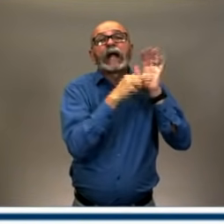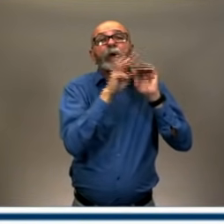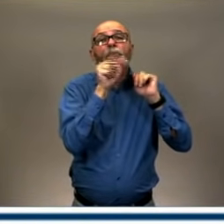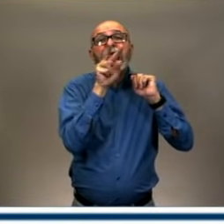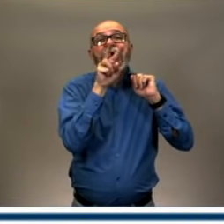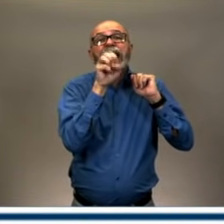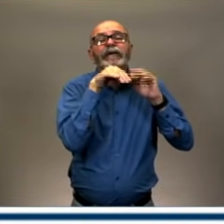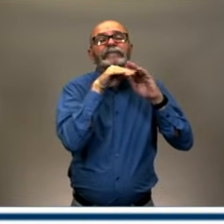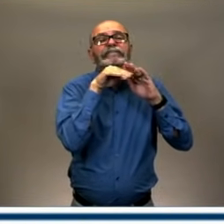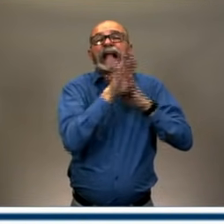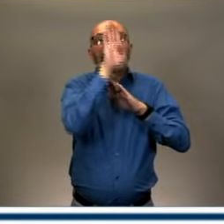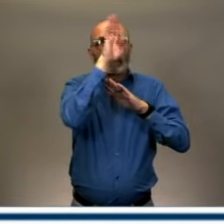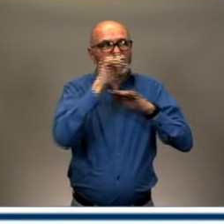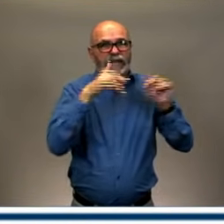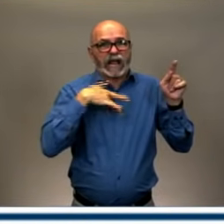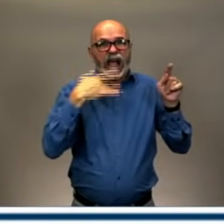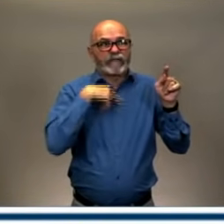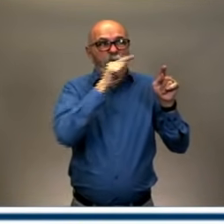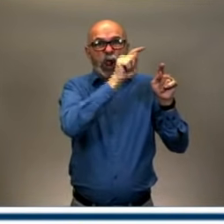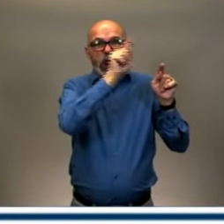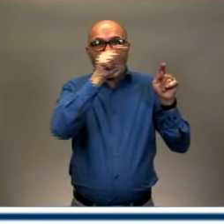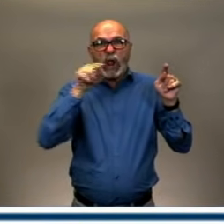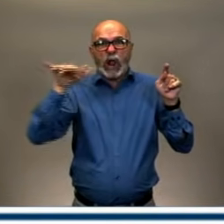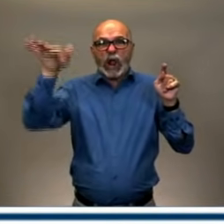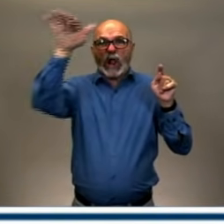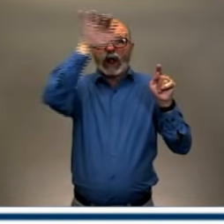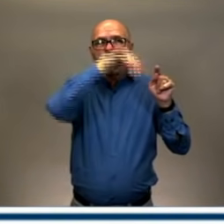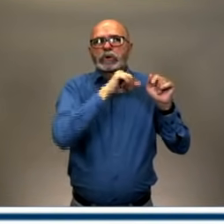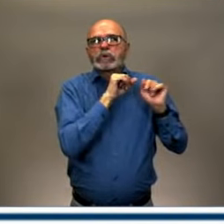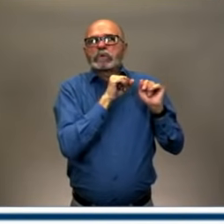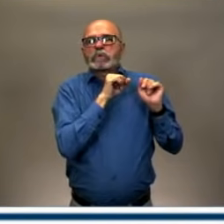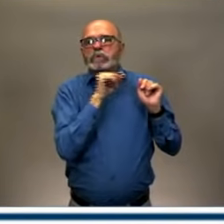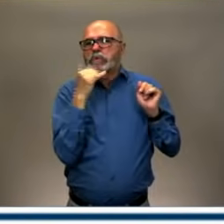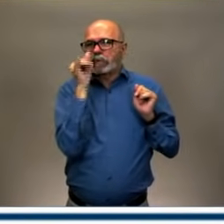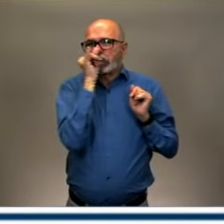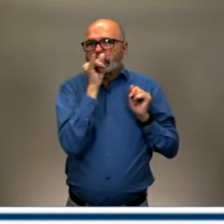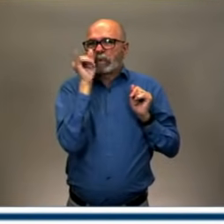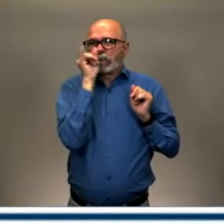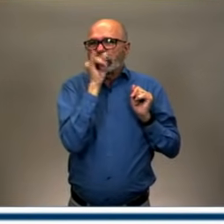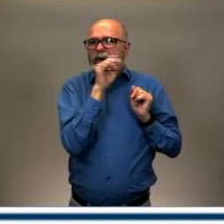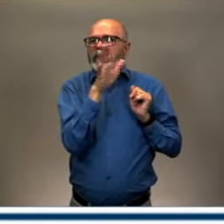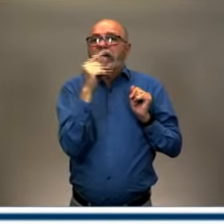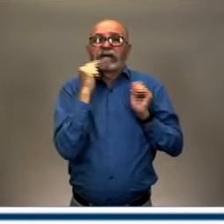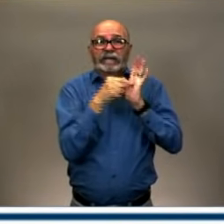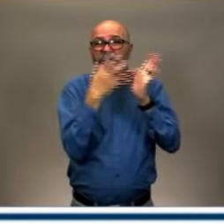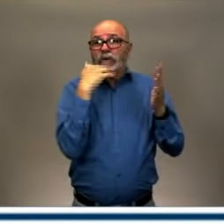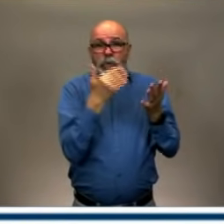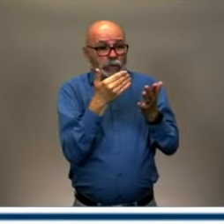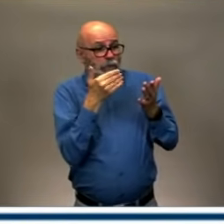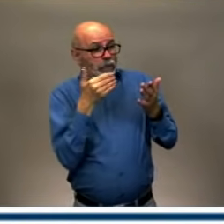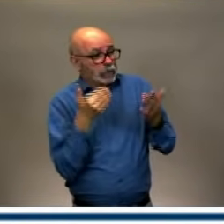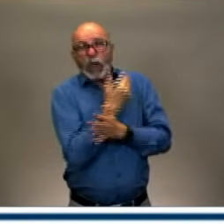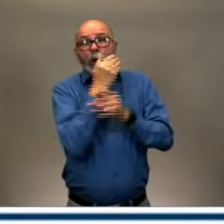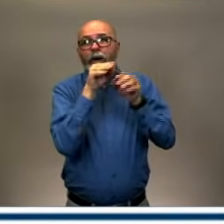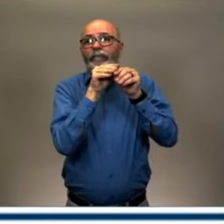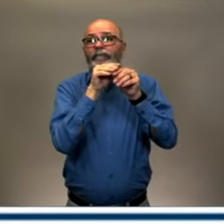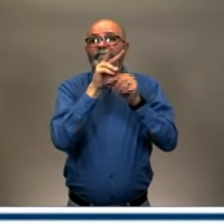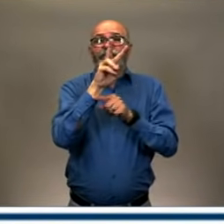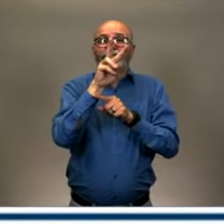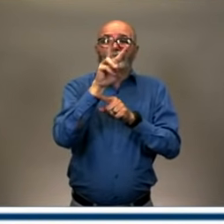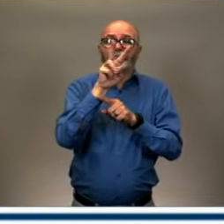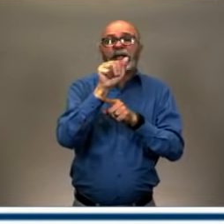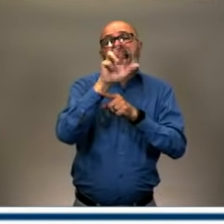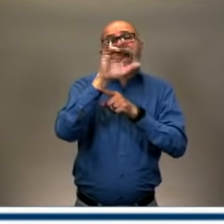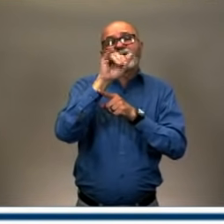around us, and so is the potential for the new, as we see emerging new strains of COVID, they